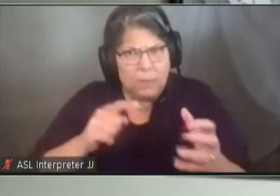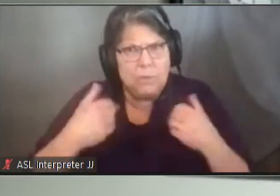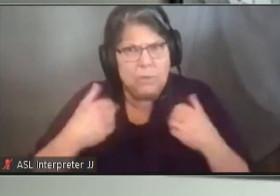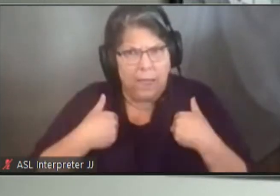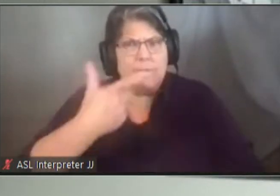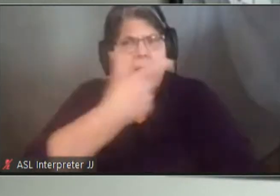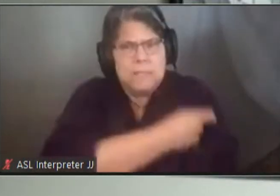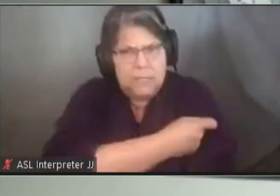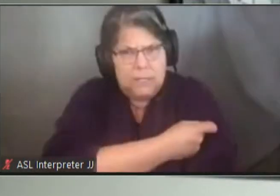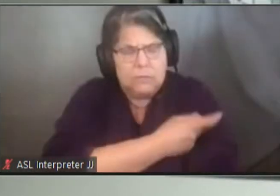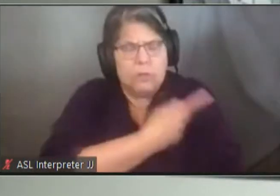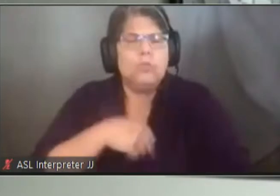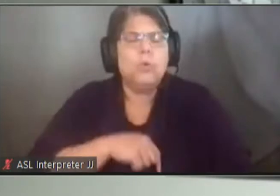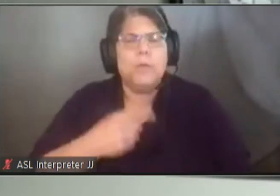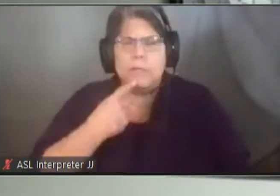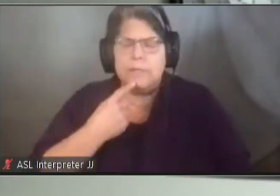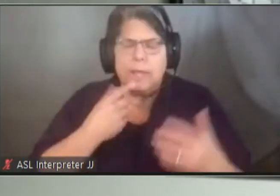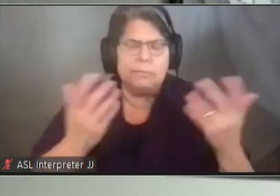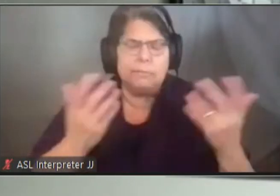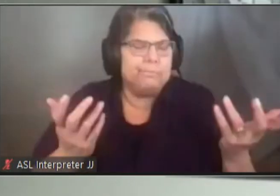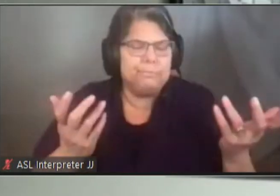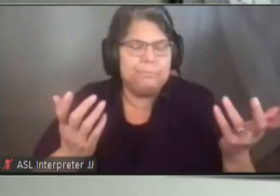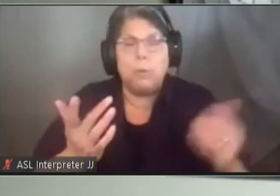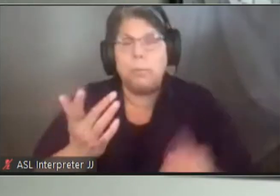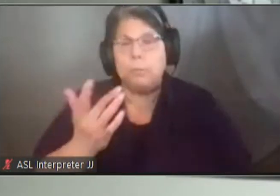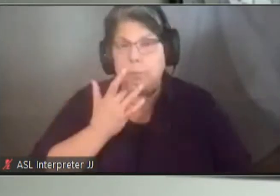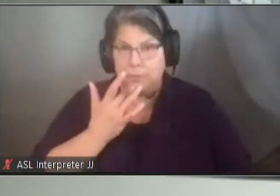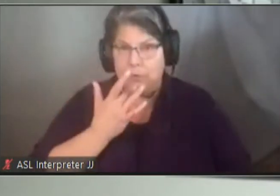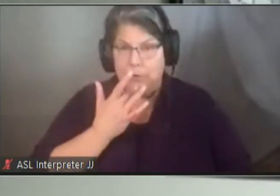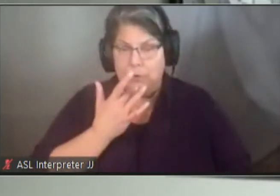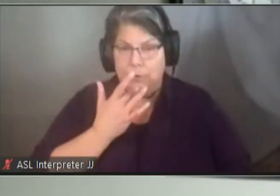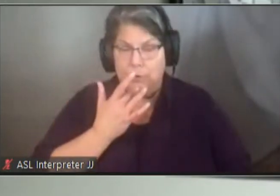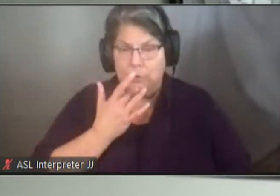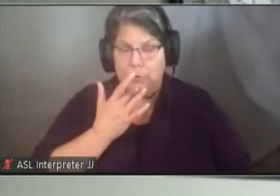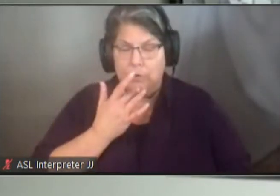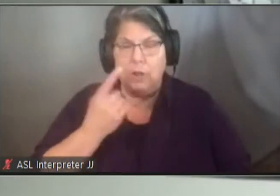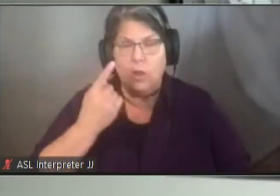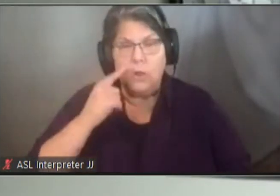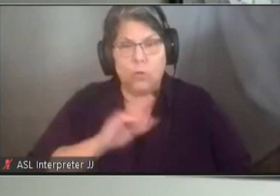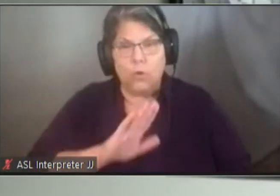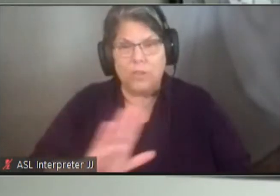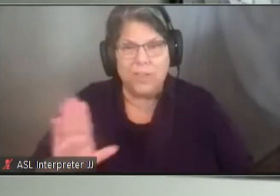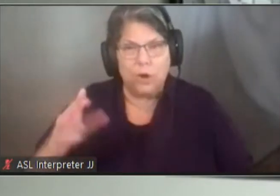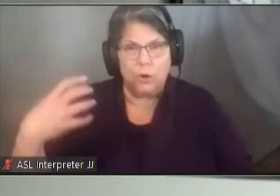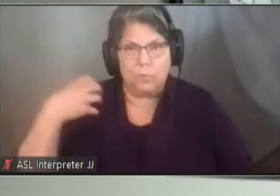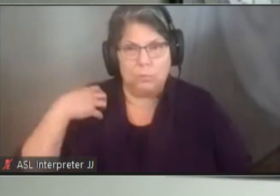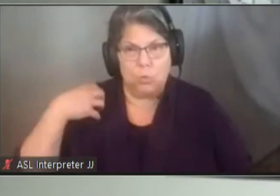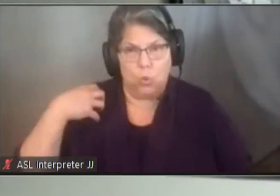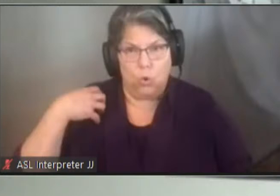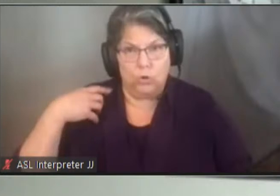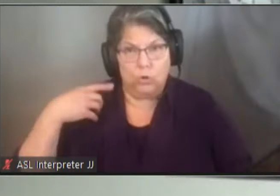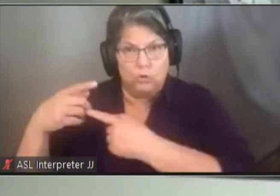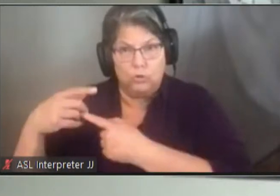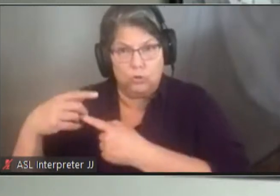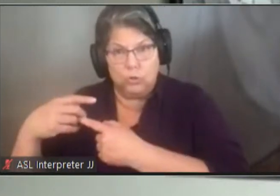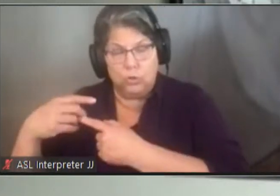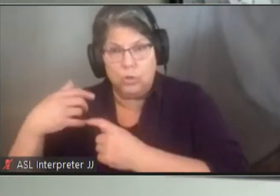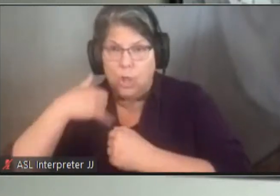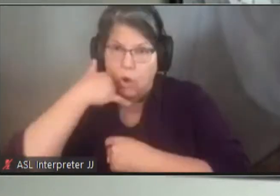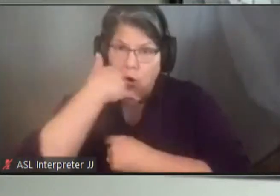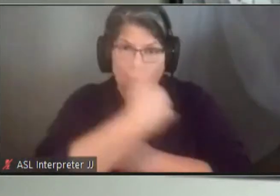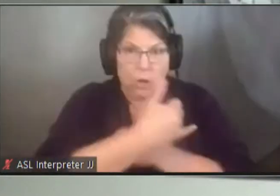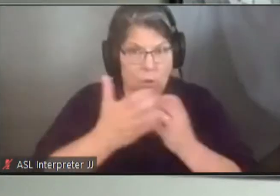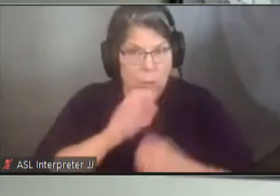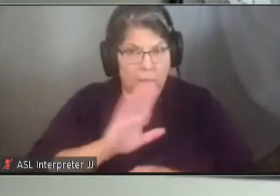have said the preferred way is for the employers who are calling to get their employees in